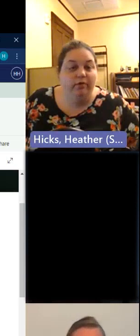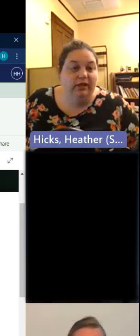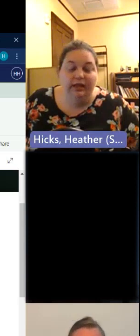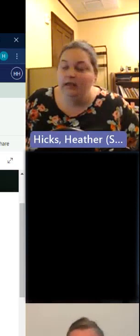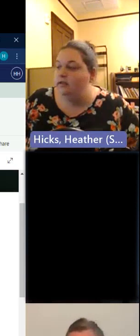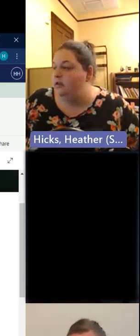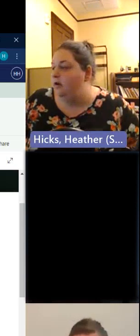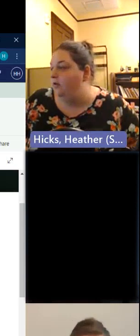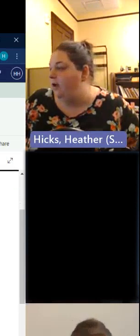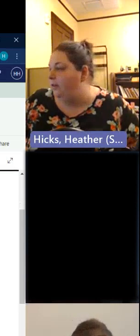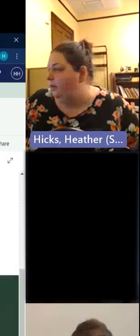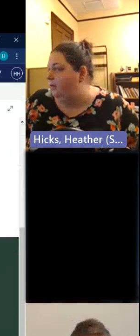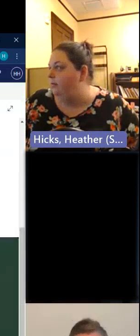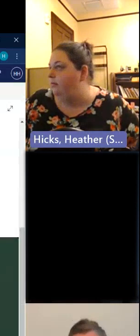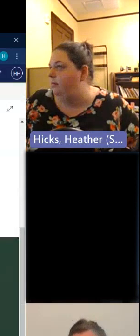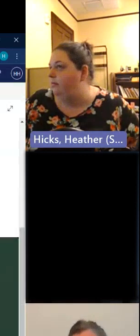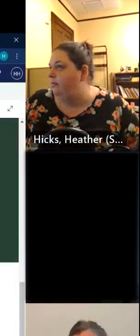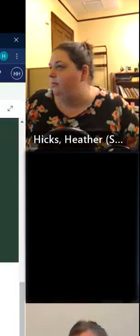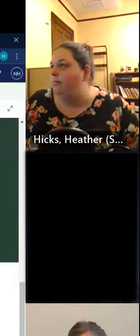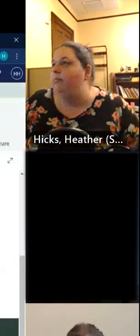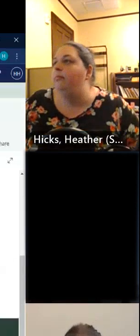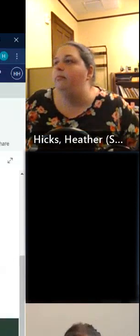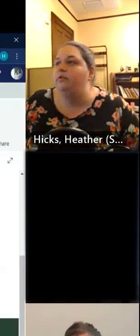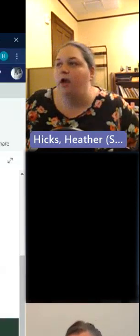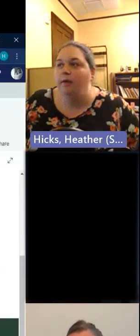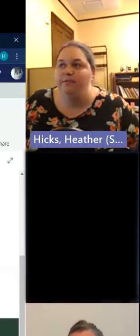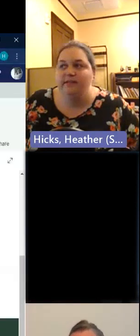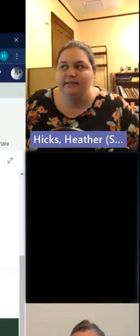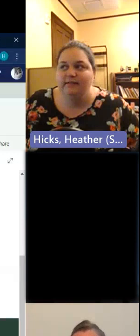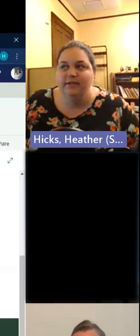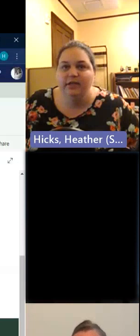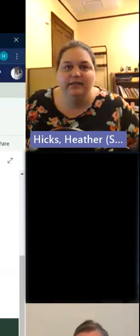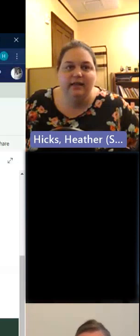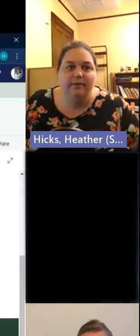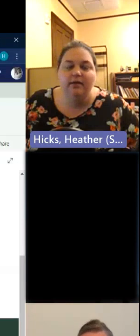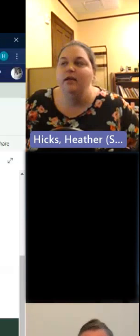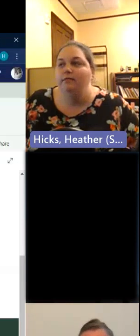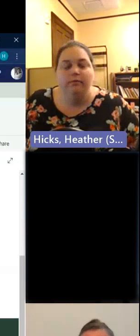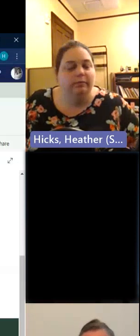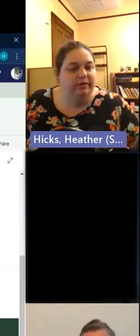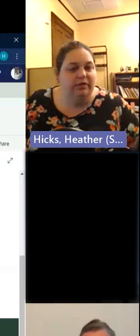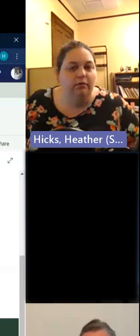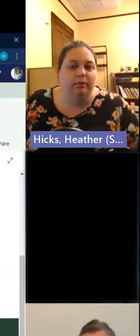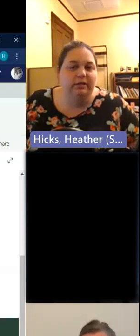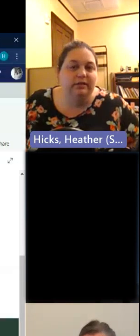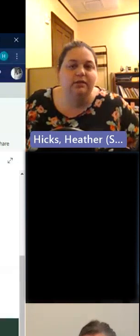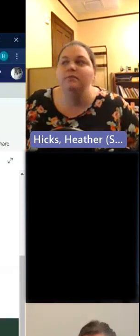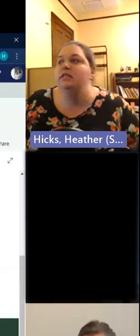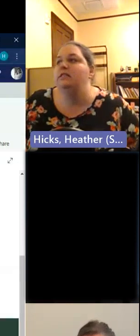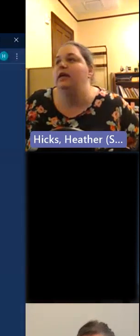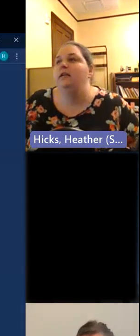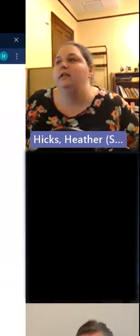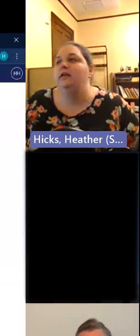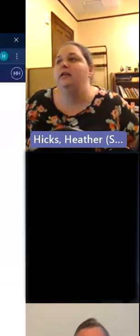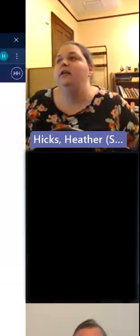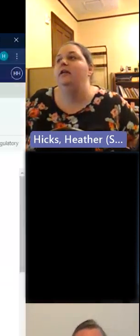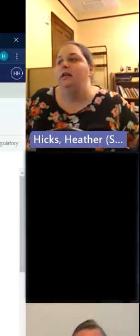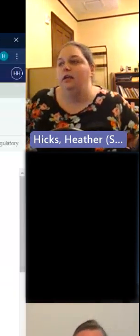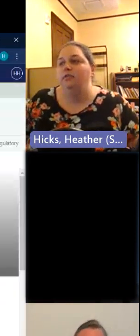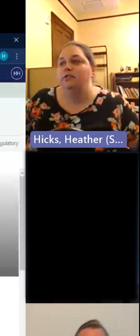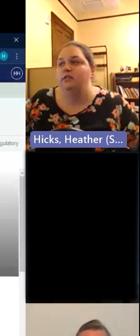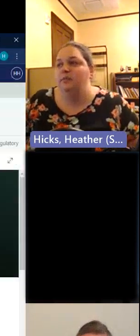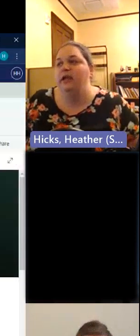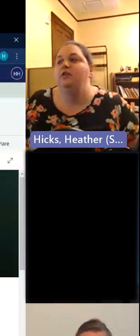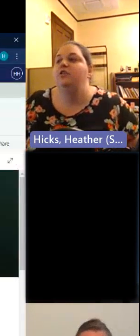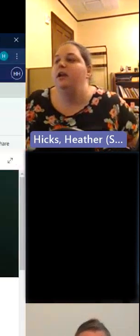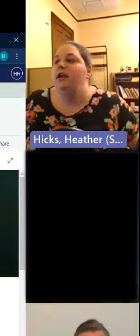on it with a link. So at the top, it says accessibility statement. If anyone wants to know what's the deal with this site, they click on it,